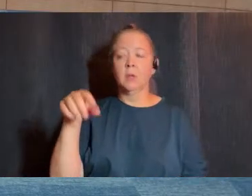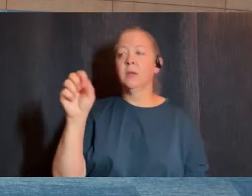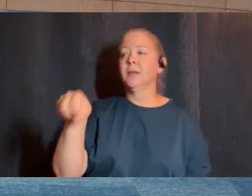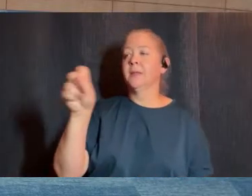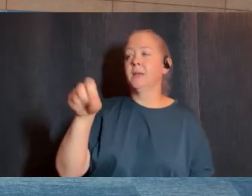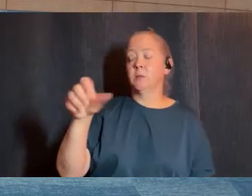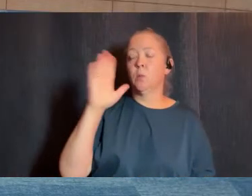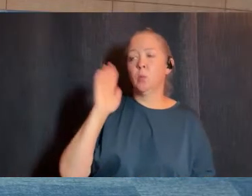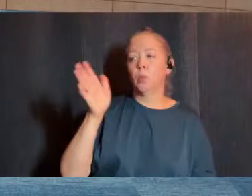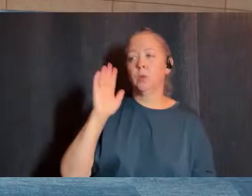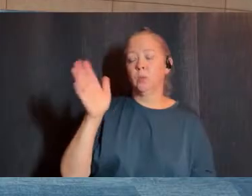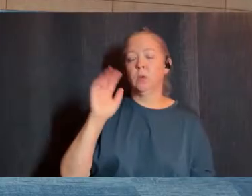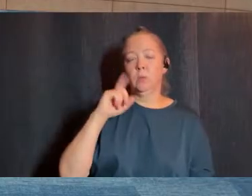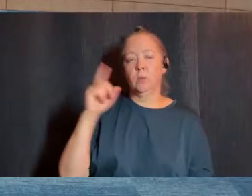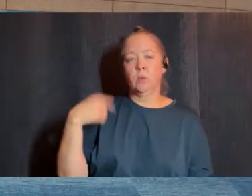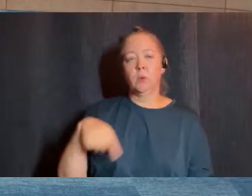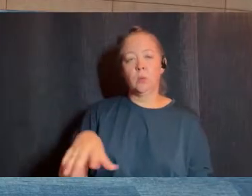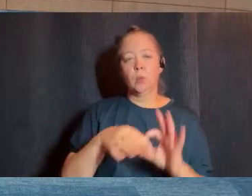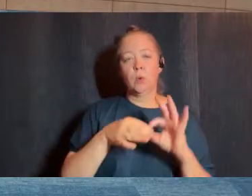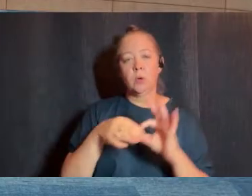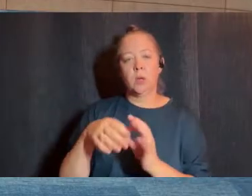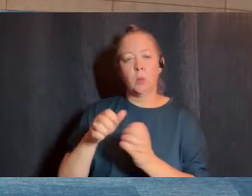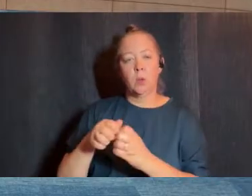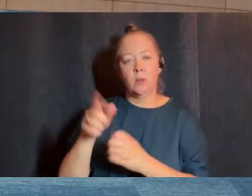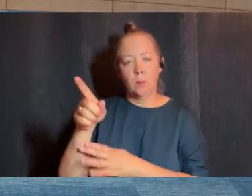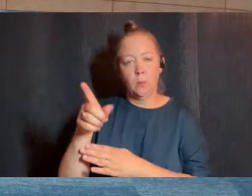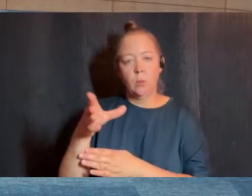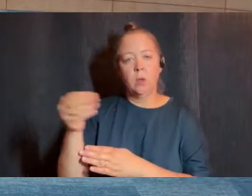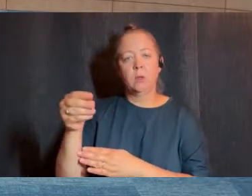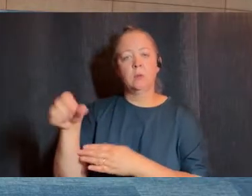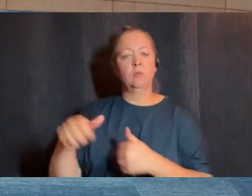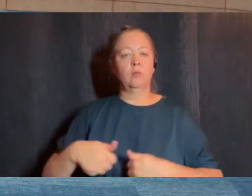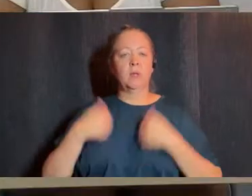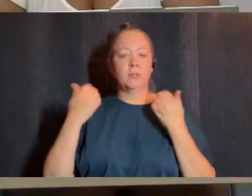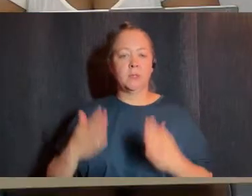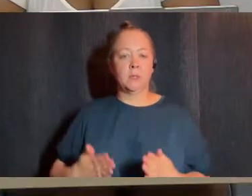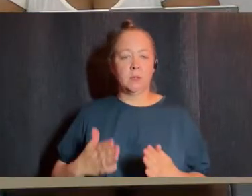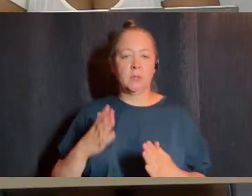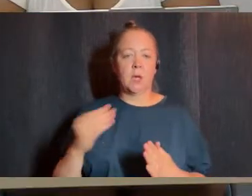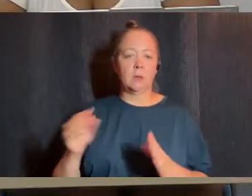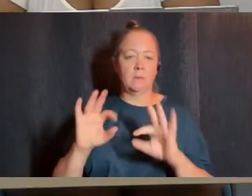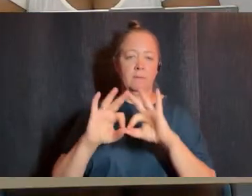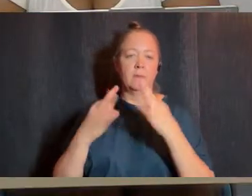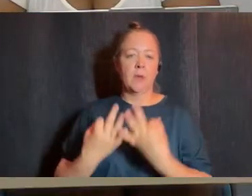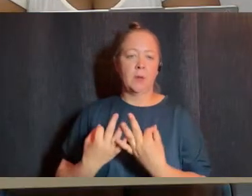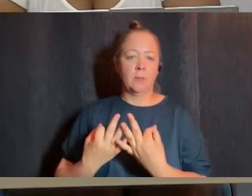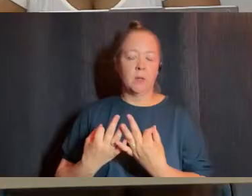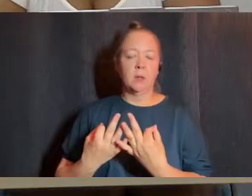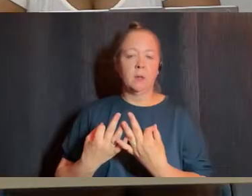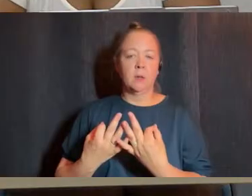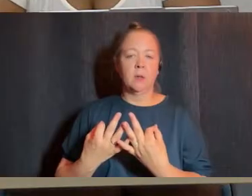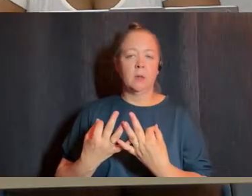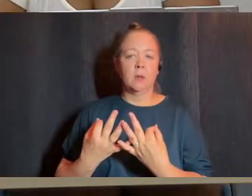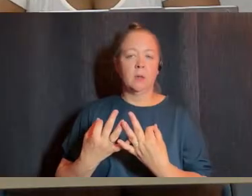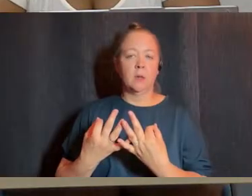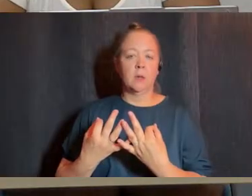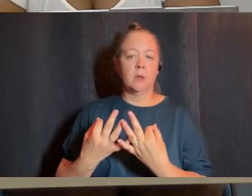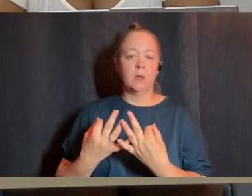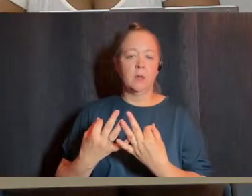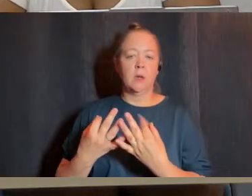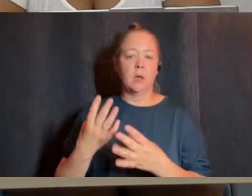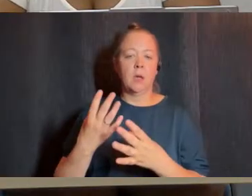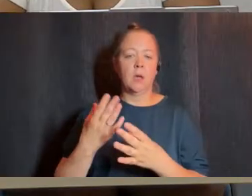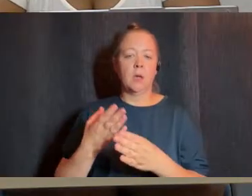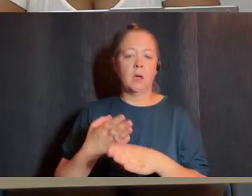We'll coordinate with you and the residents and the family after we get the sign and have the